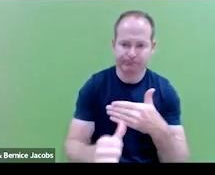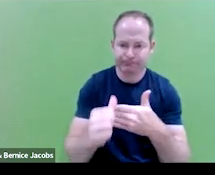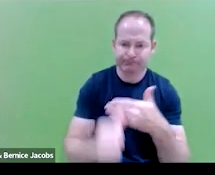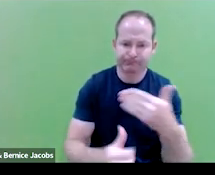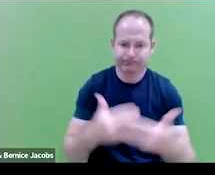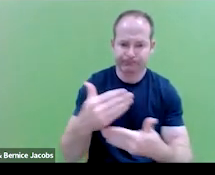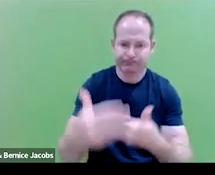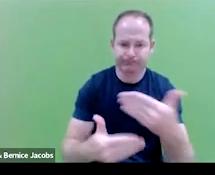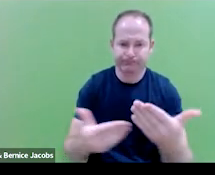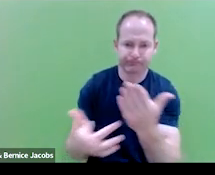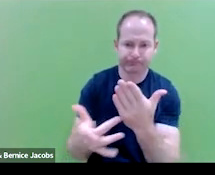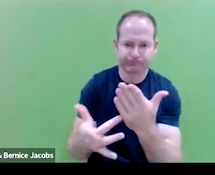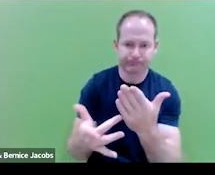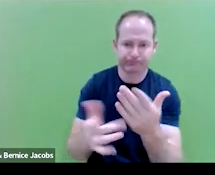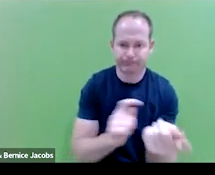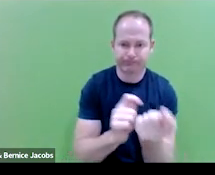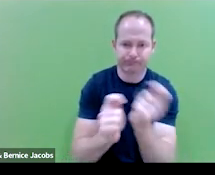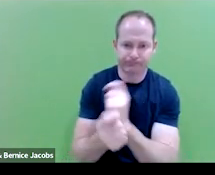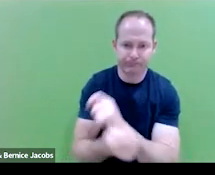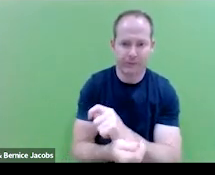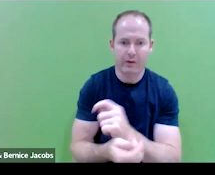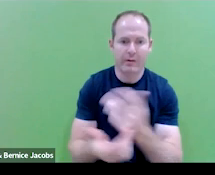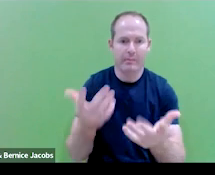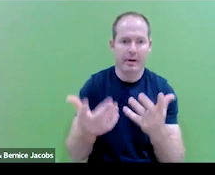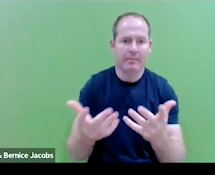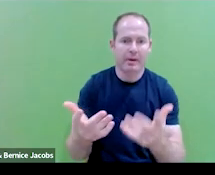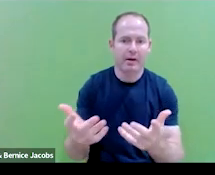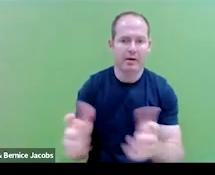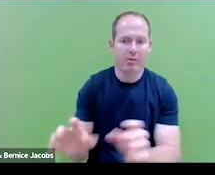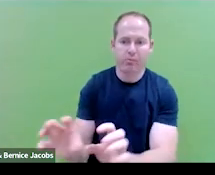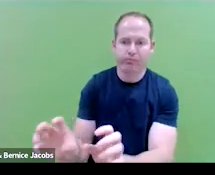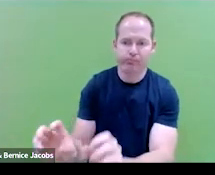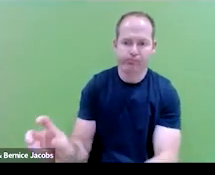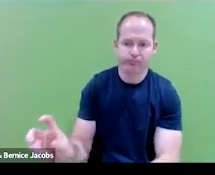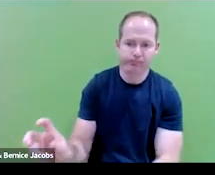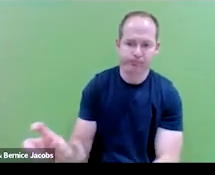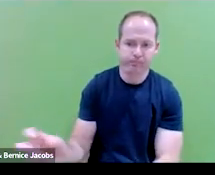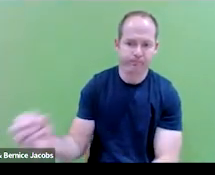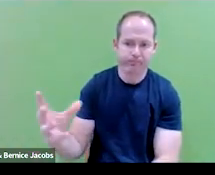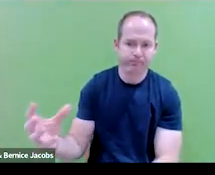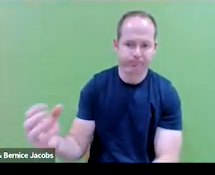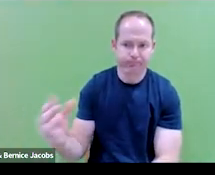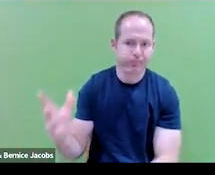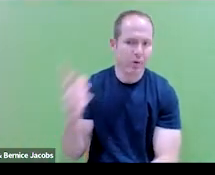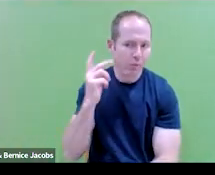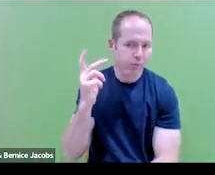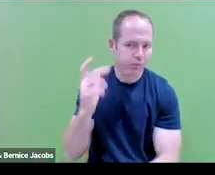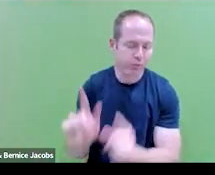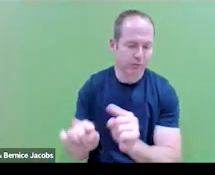digital assistant and the smart home speakers and so forth. A lot of the technologies we have is